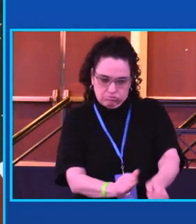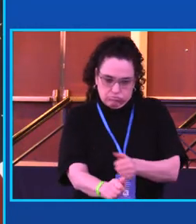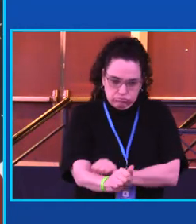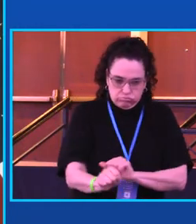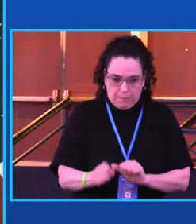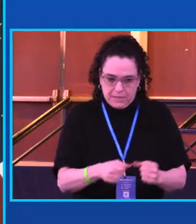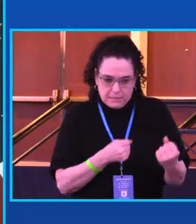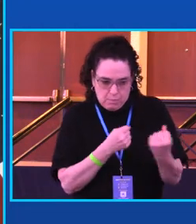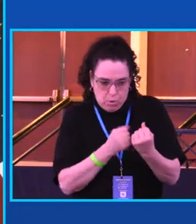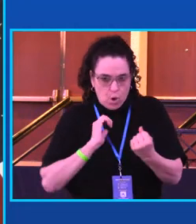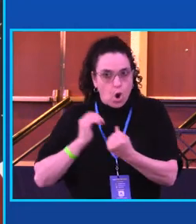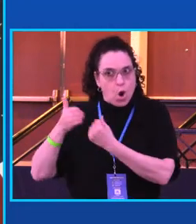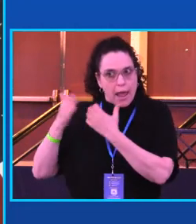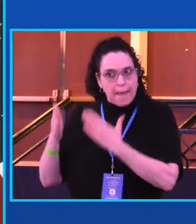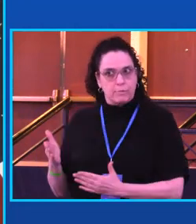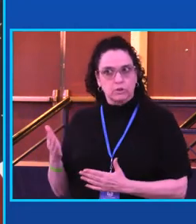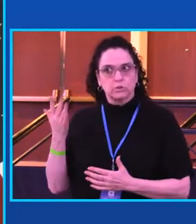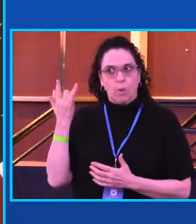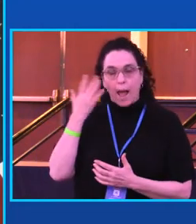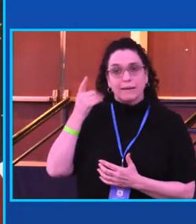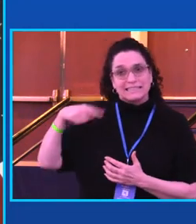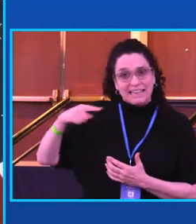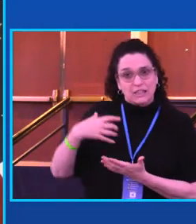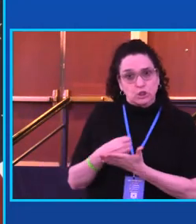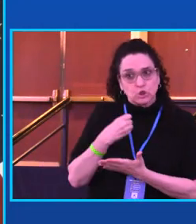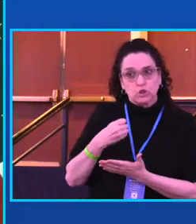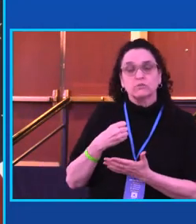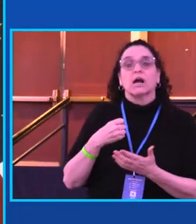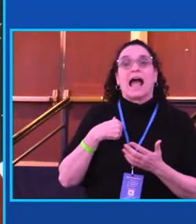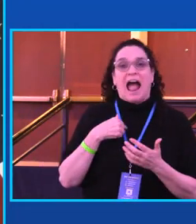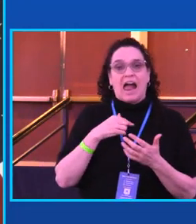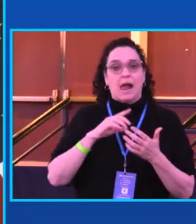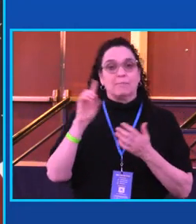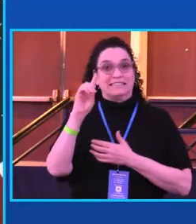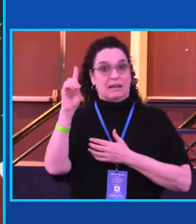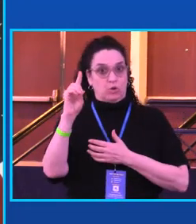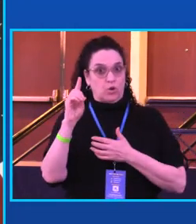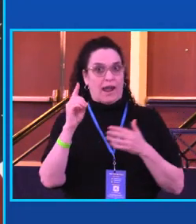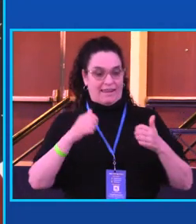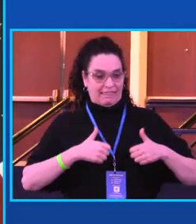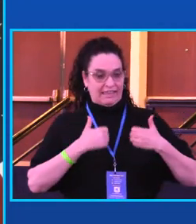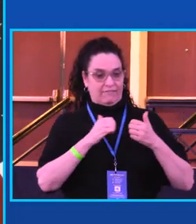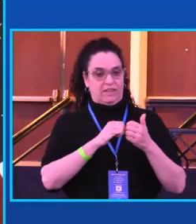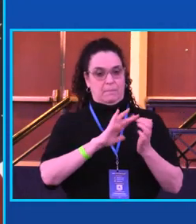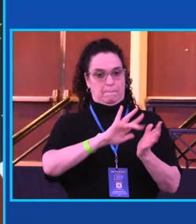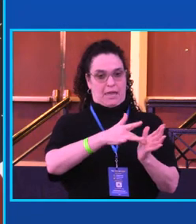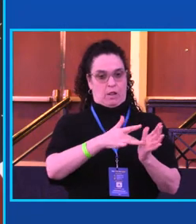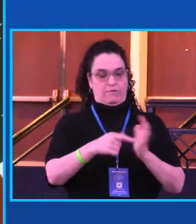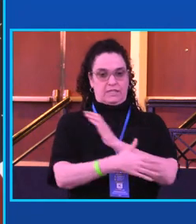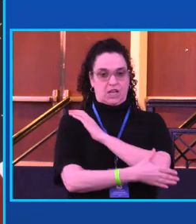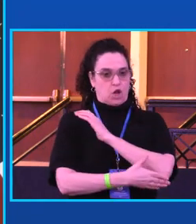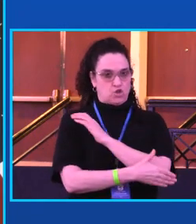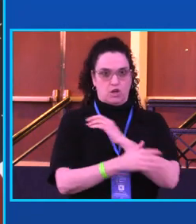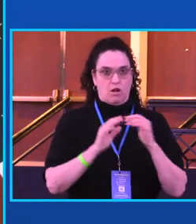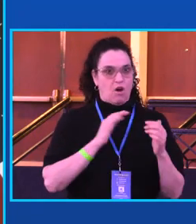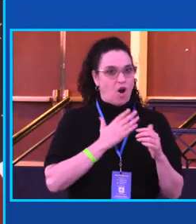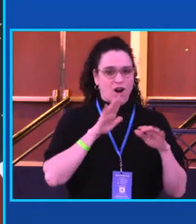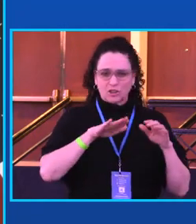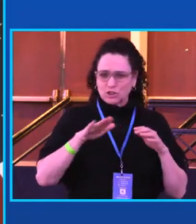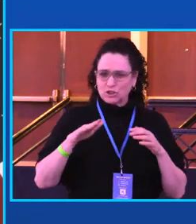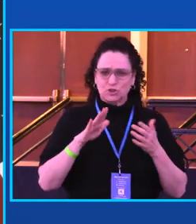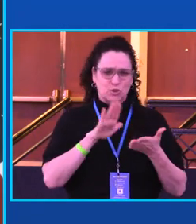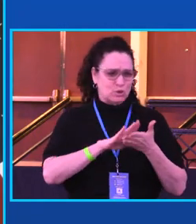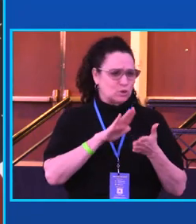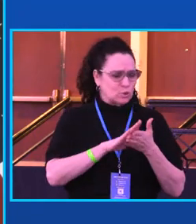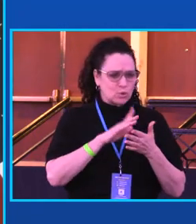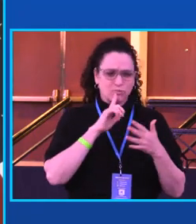because that's what they deserve. As a Democrat in the middle of the country, I can assure you that the children in our schools are tired of partisan attacks that prevents